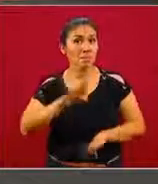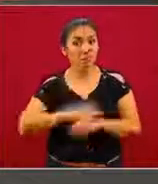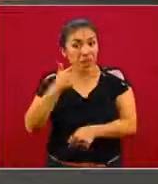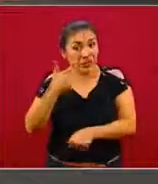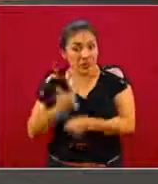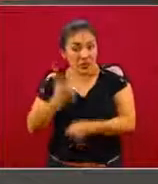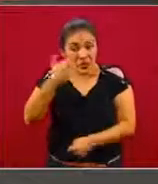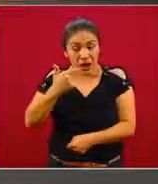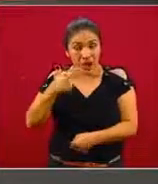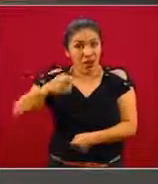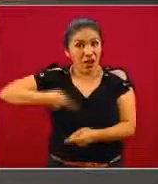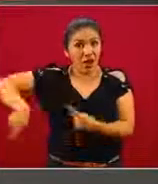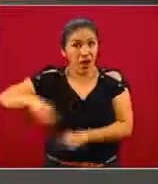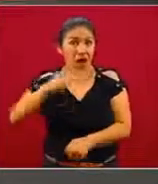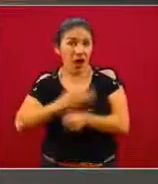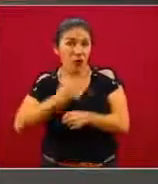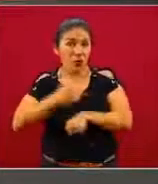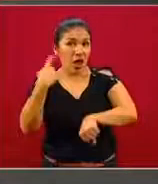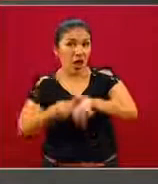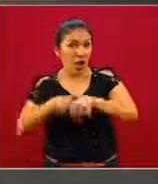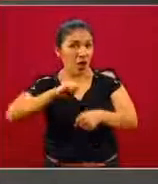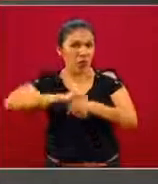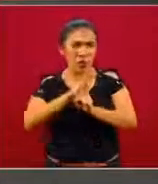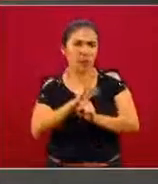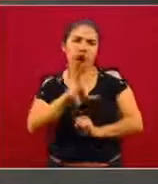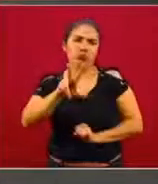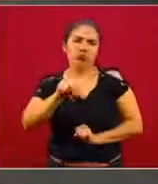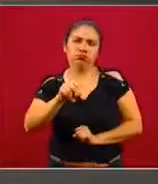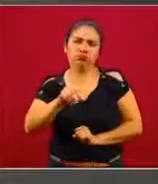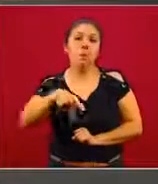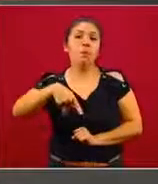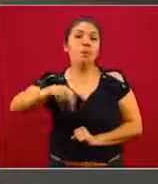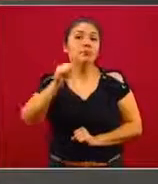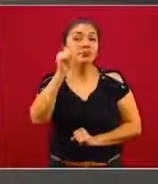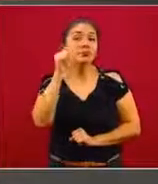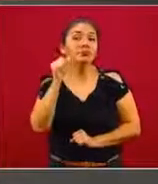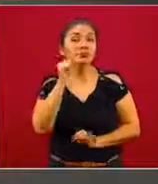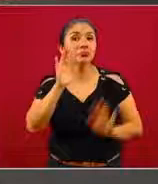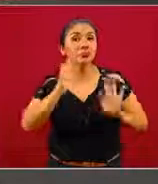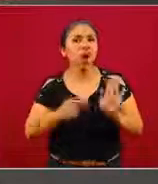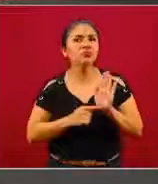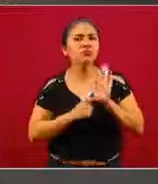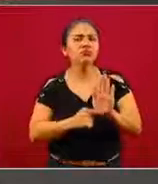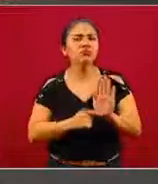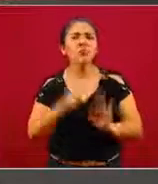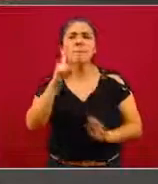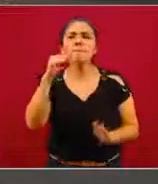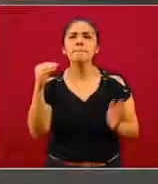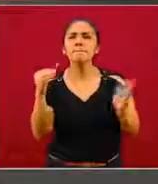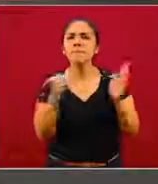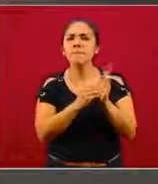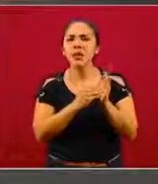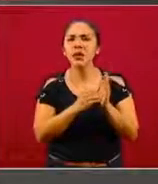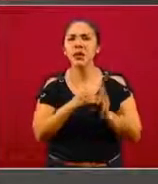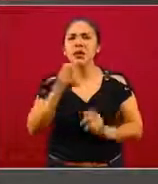The child population is not the most impacted by this disease.